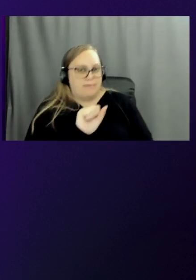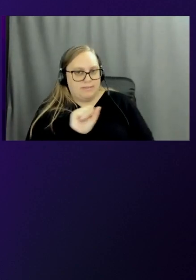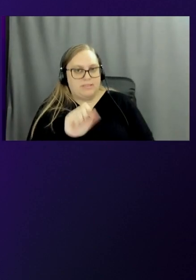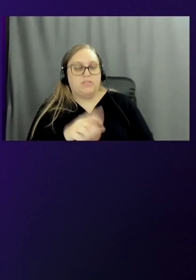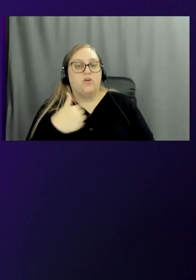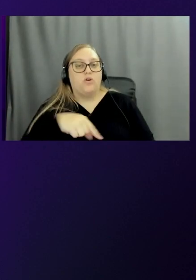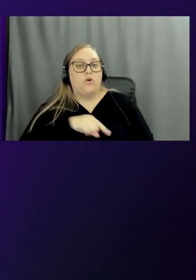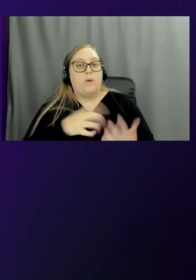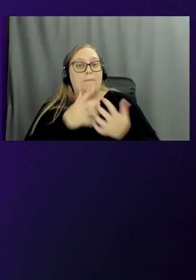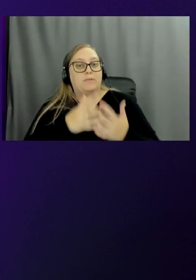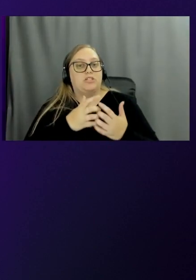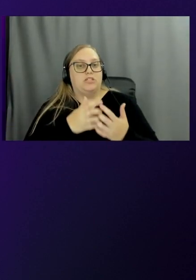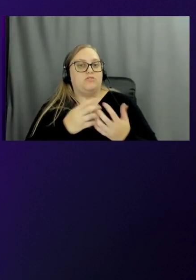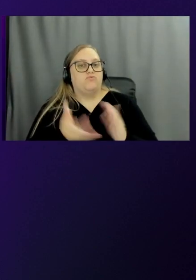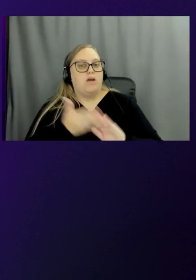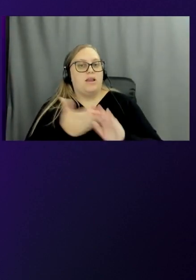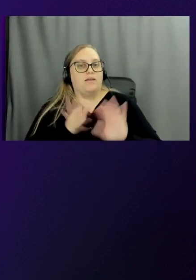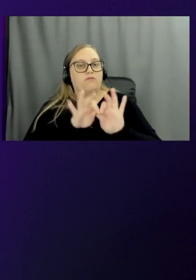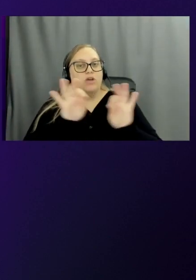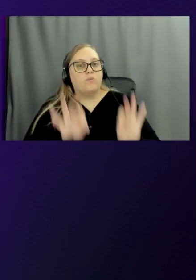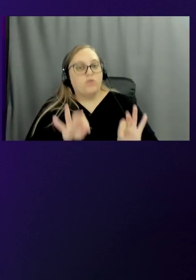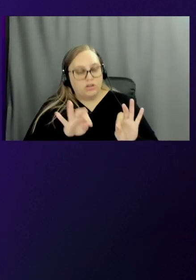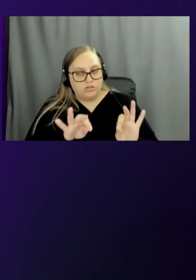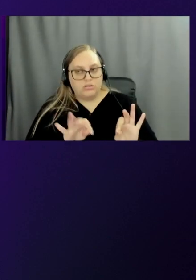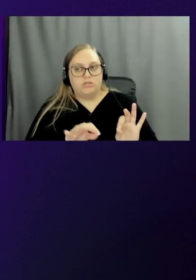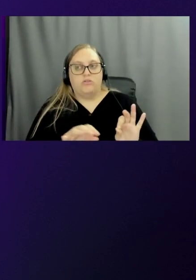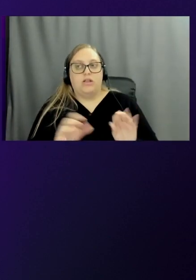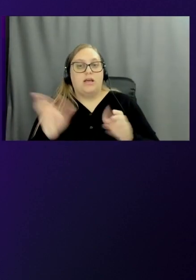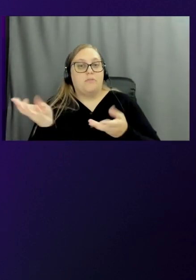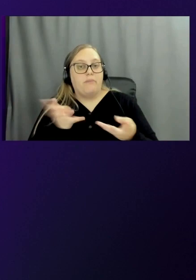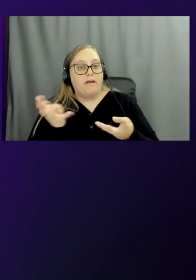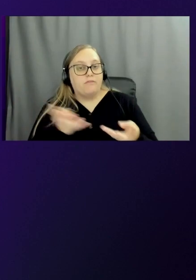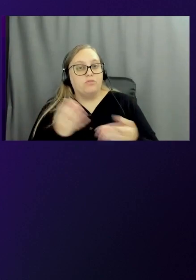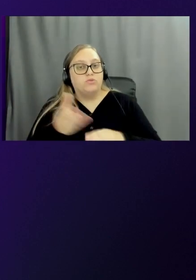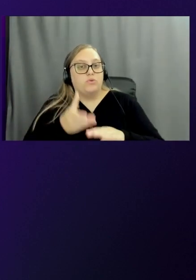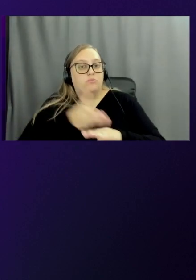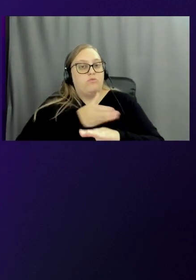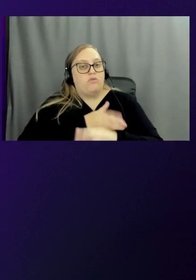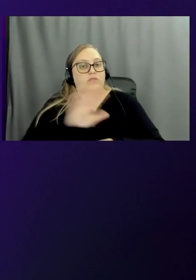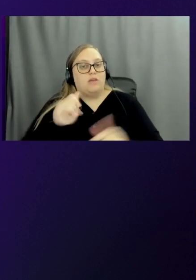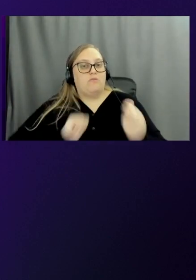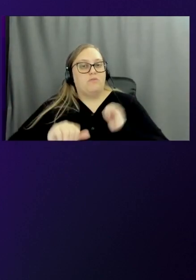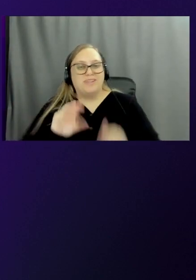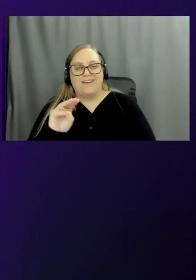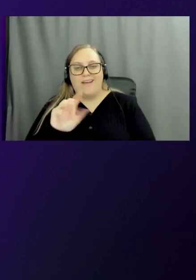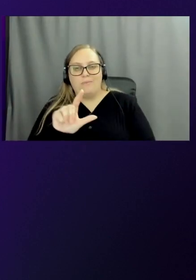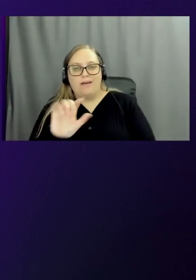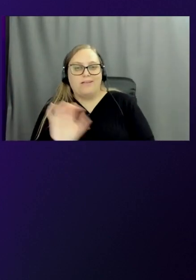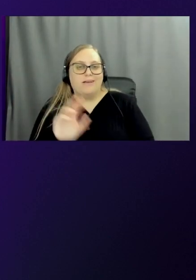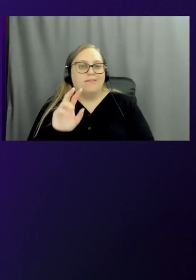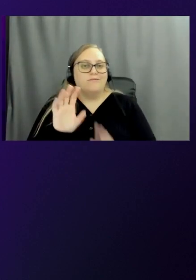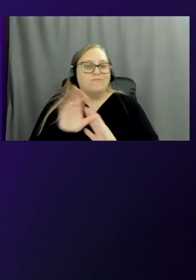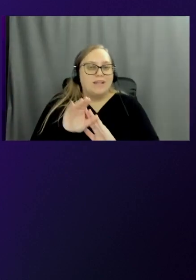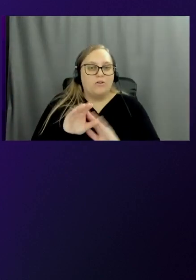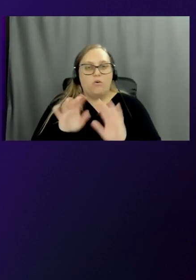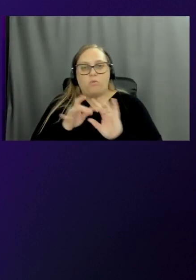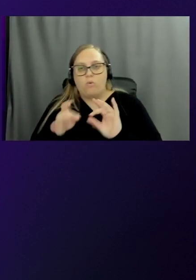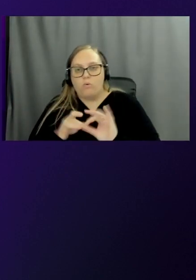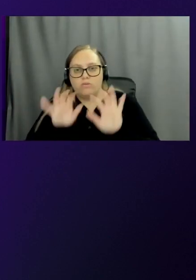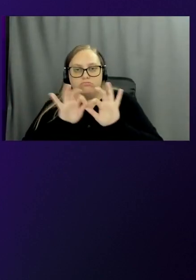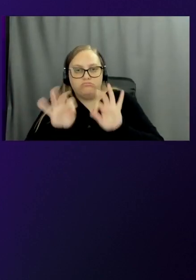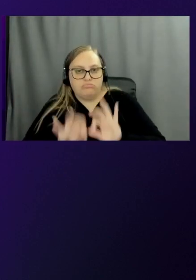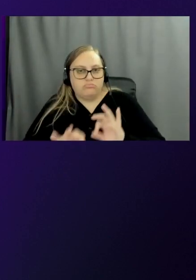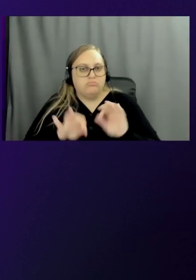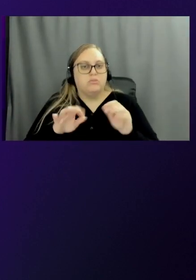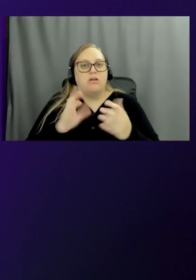machine learning frameworks like PyTorch and TensorFlow to improve their performance on Graviton. ML frameworks like video encoding are two places where there's lots of low-level